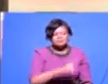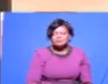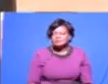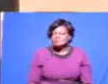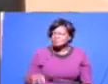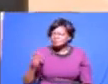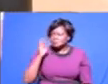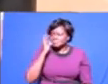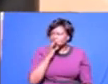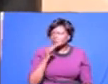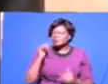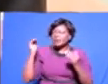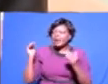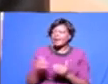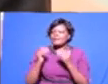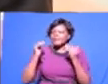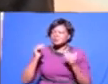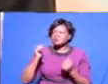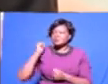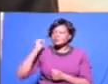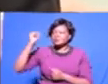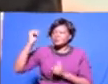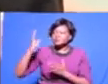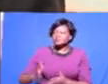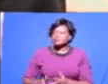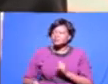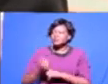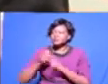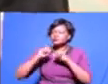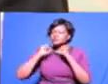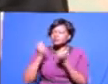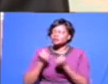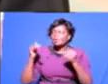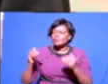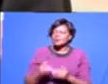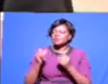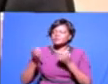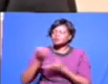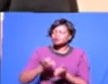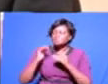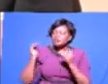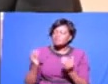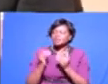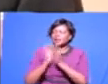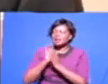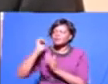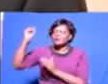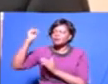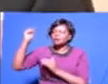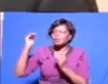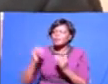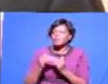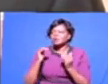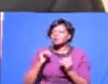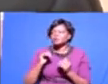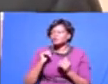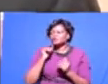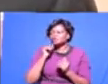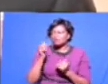an impact politician. He wanted to achieve social impact, economic impact, and political impact. He was not a commercial